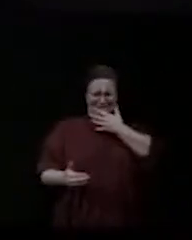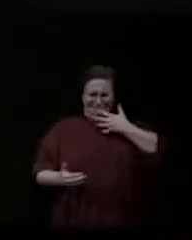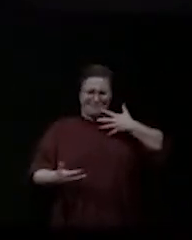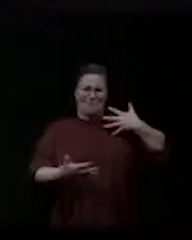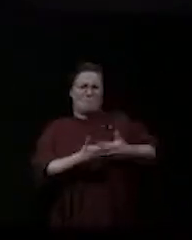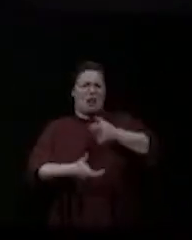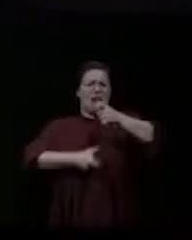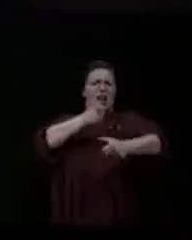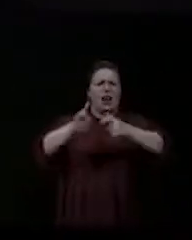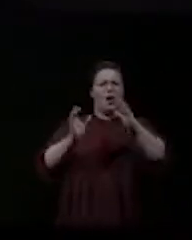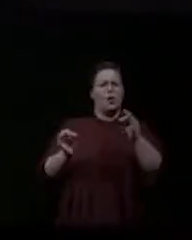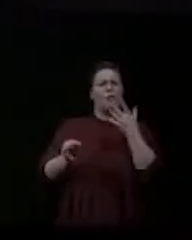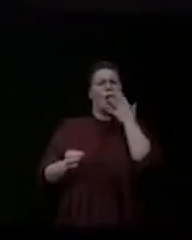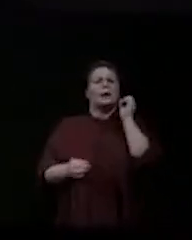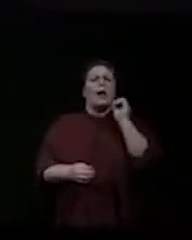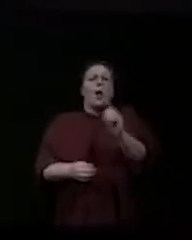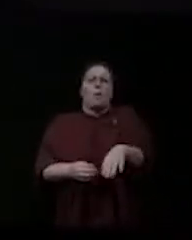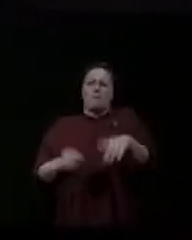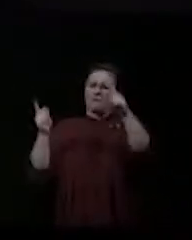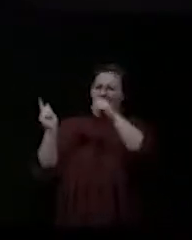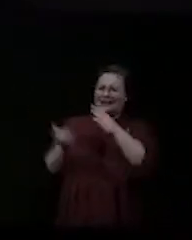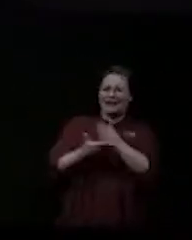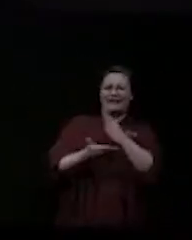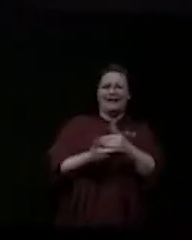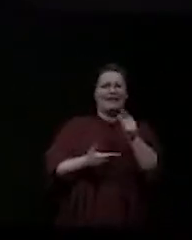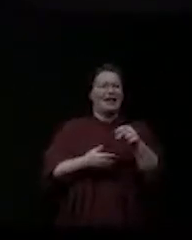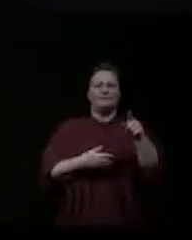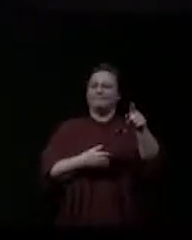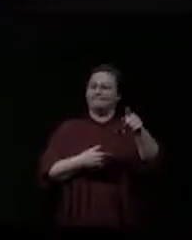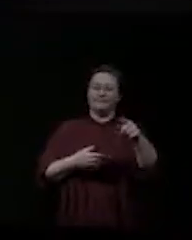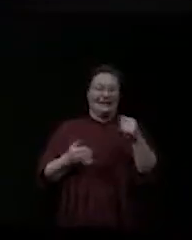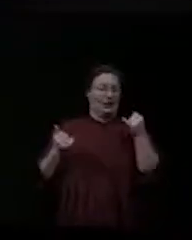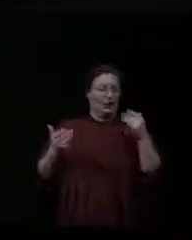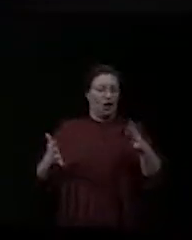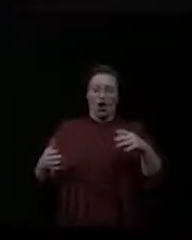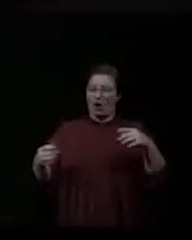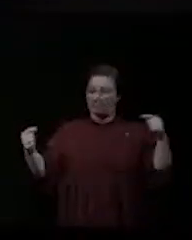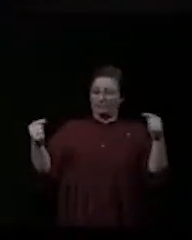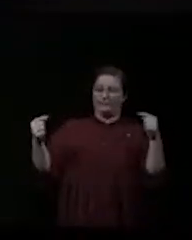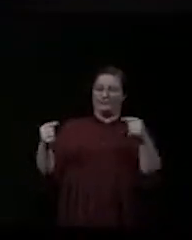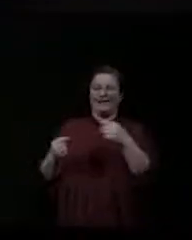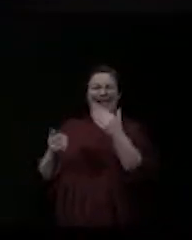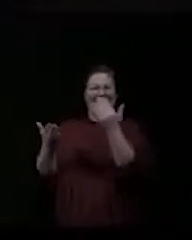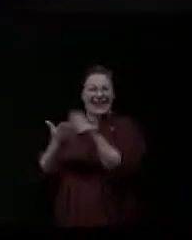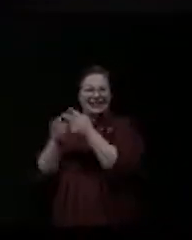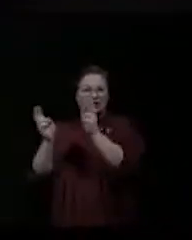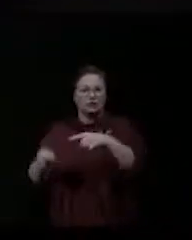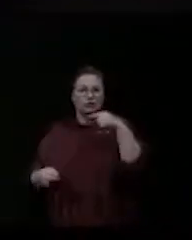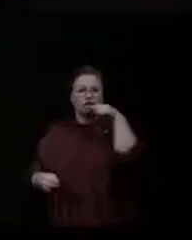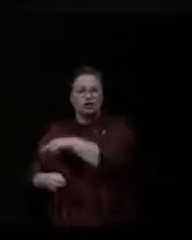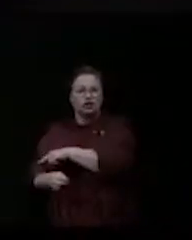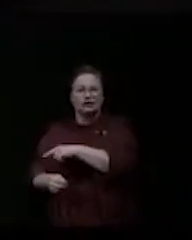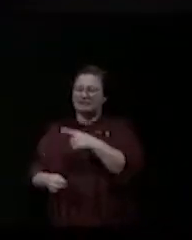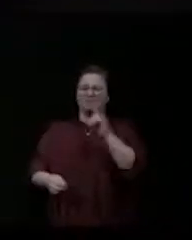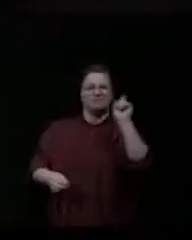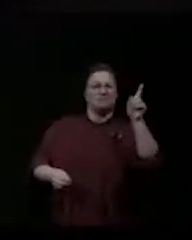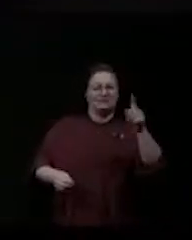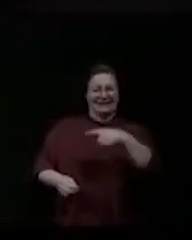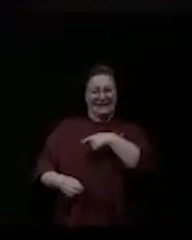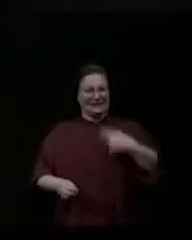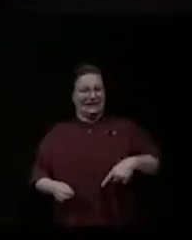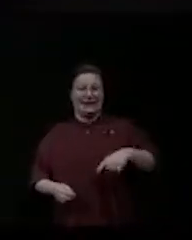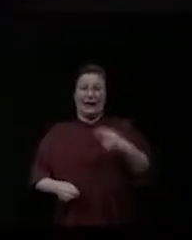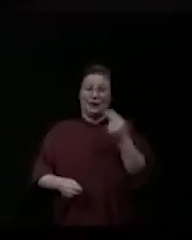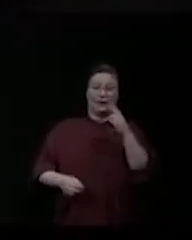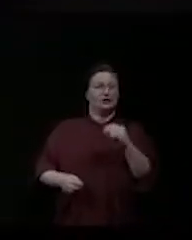to articulate human rights is being majorly challenged by countries like Russia, China, and